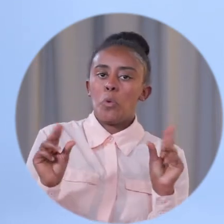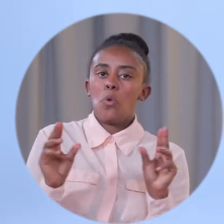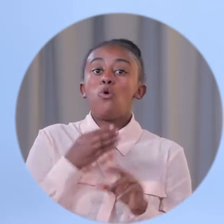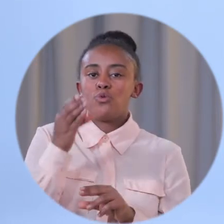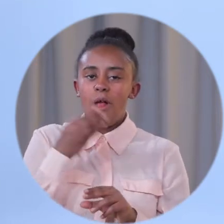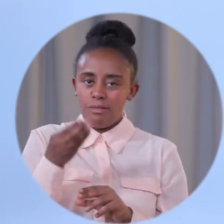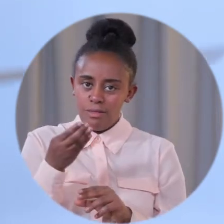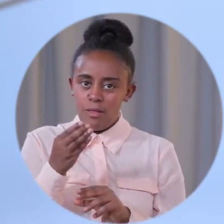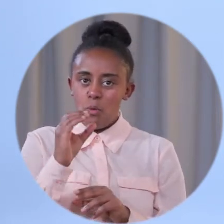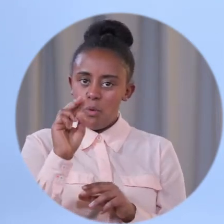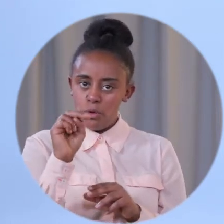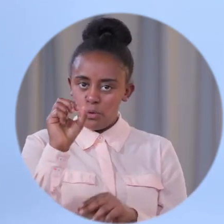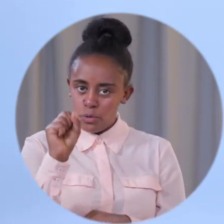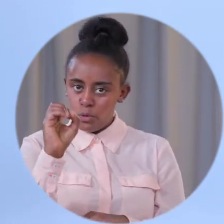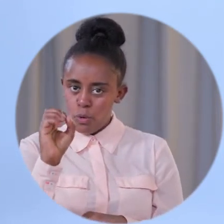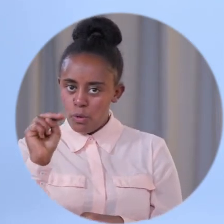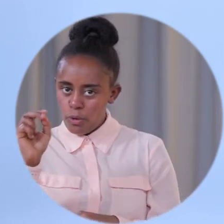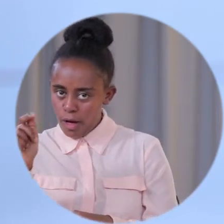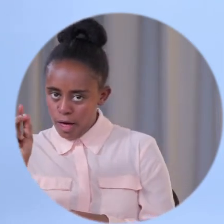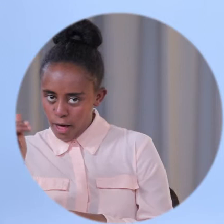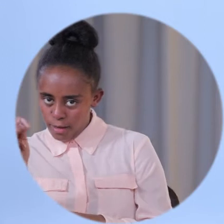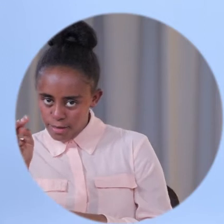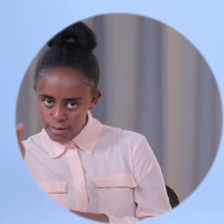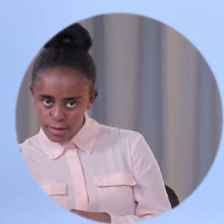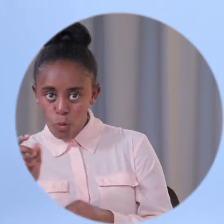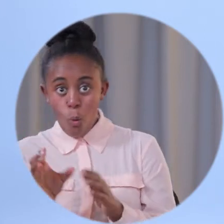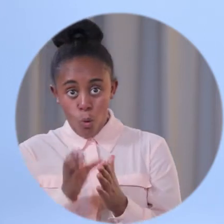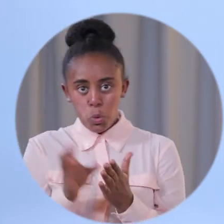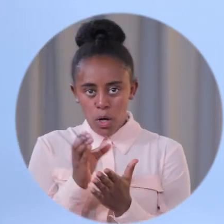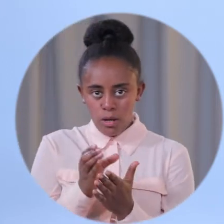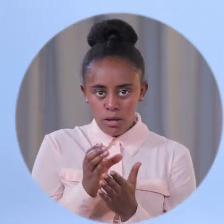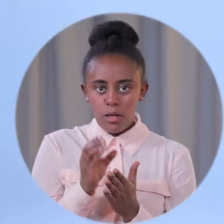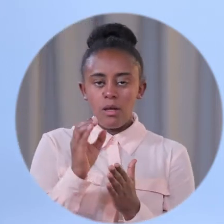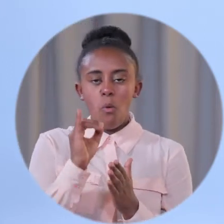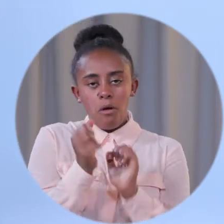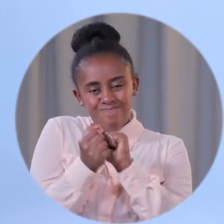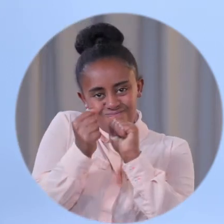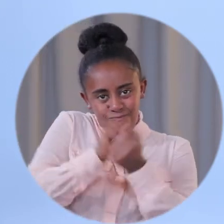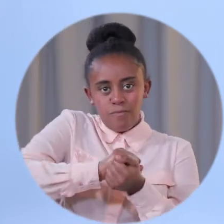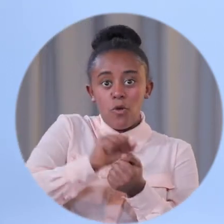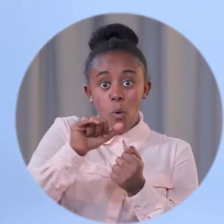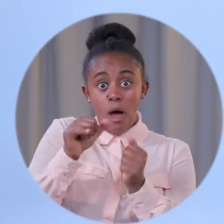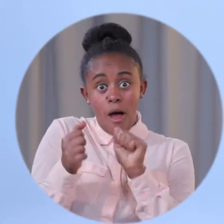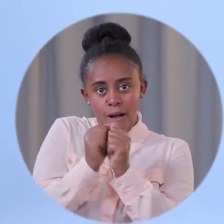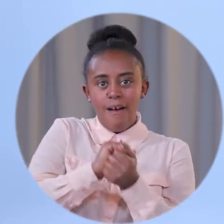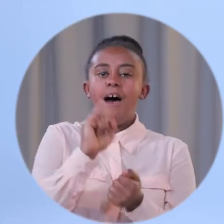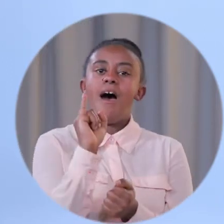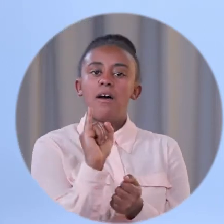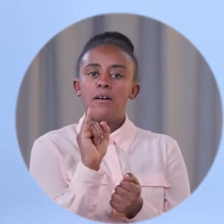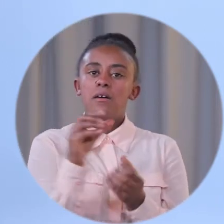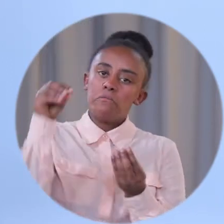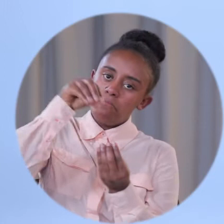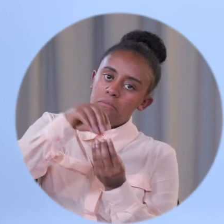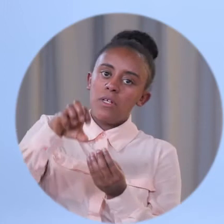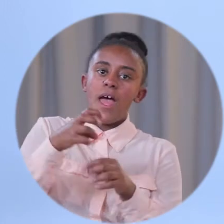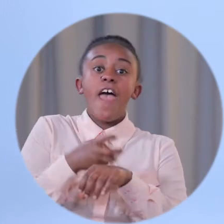consonant. So this Y is changed into I and we add ER.